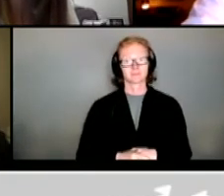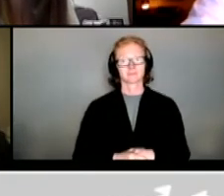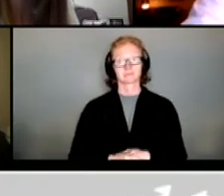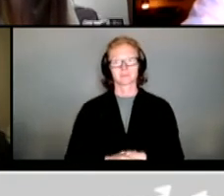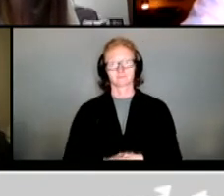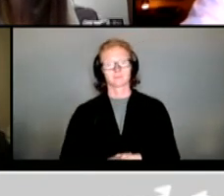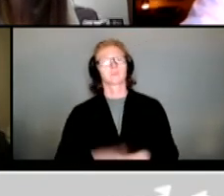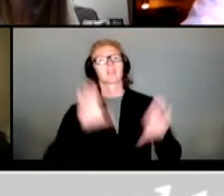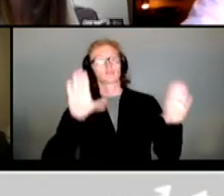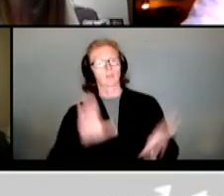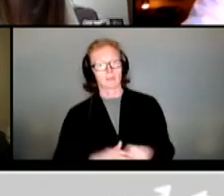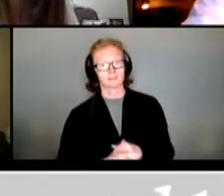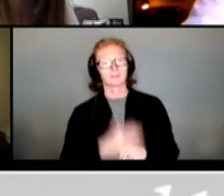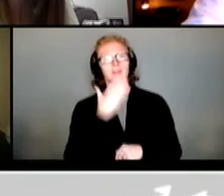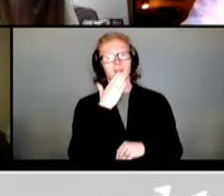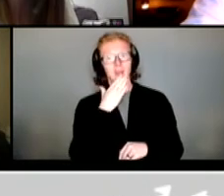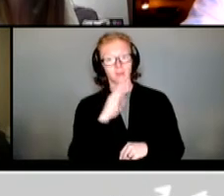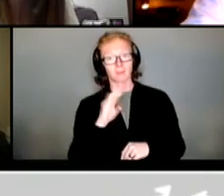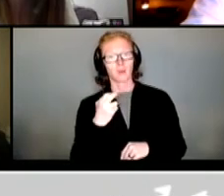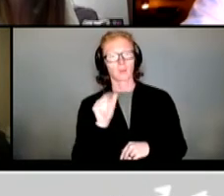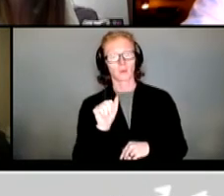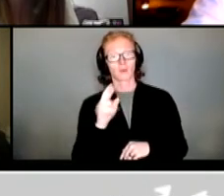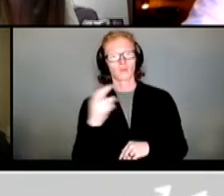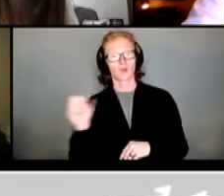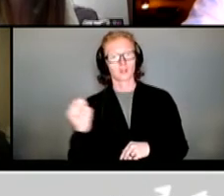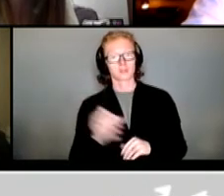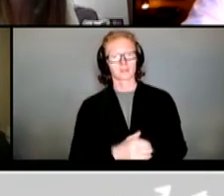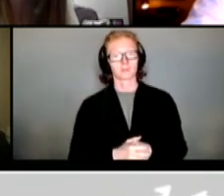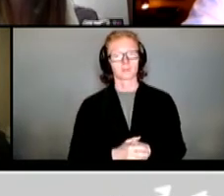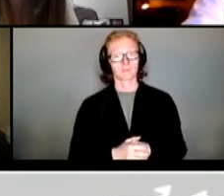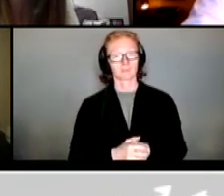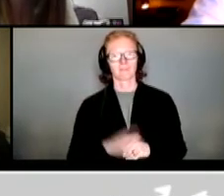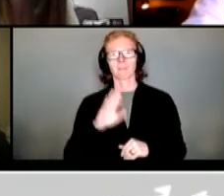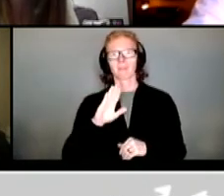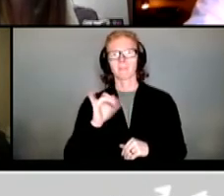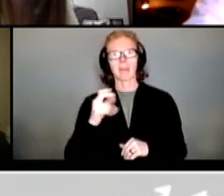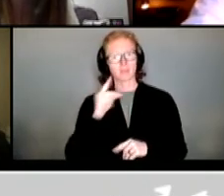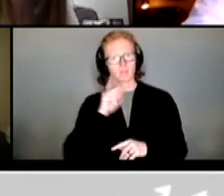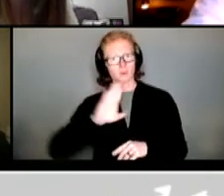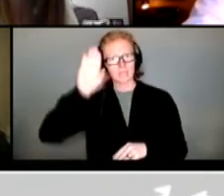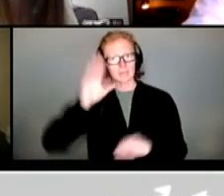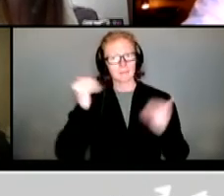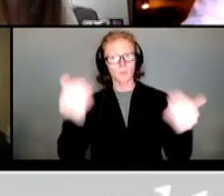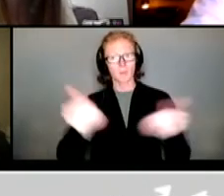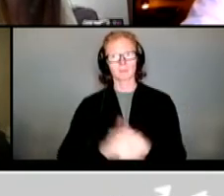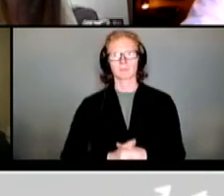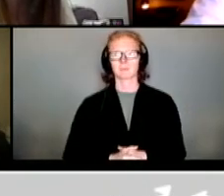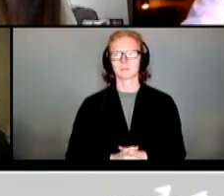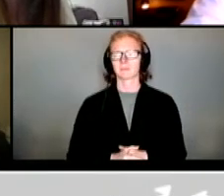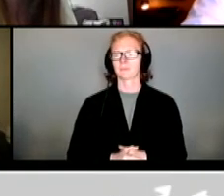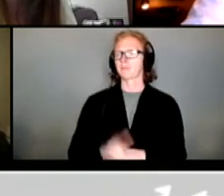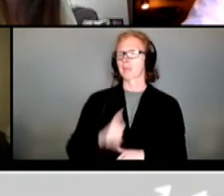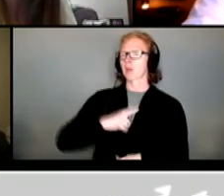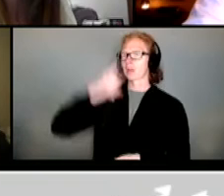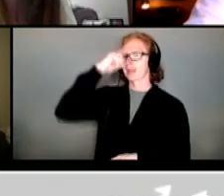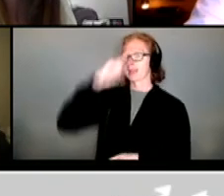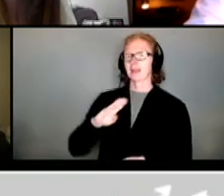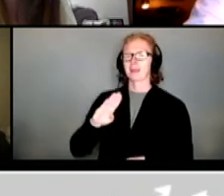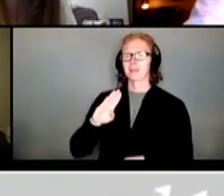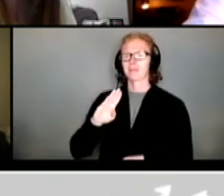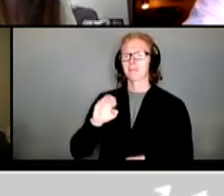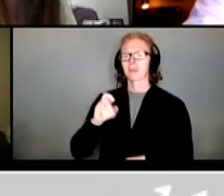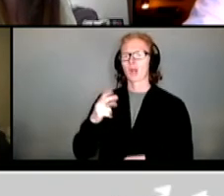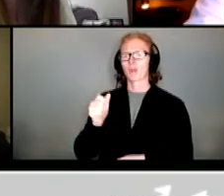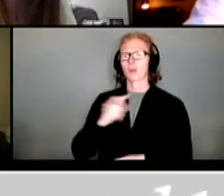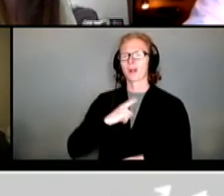I think that's great. Thank you, Barbara Ross. I really appreciate that. Byron, I see your hand up. Go ahead. I was thinking, Barbara made me think of